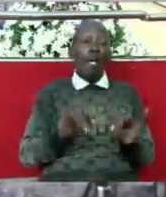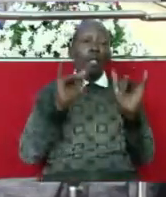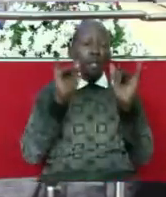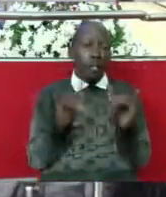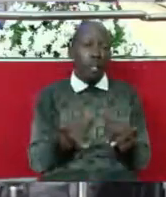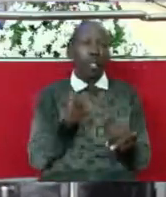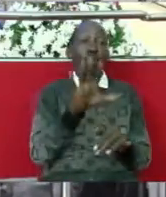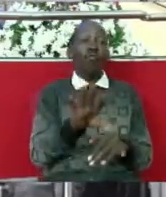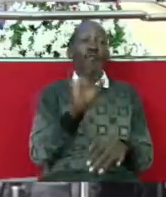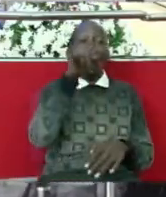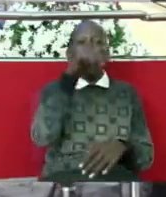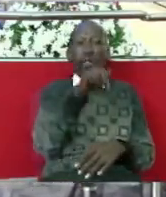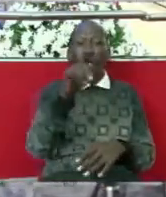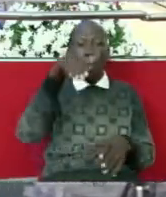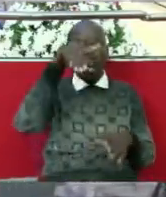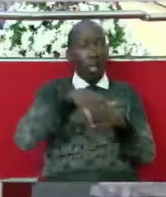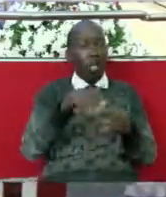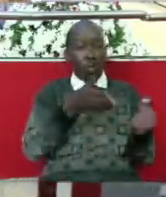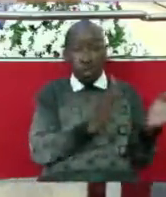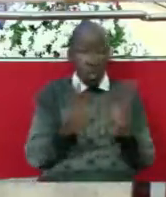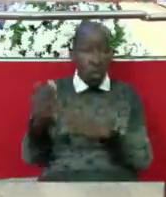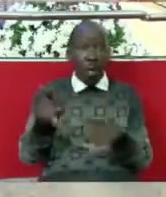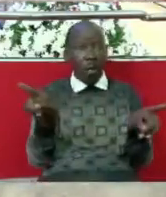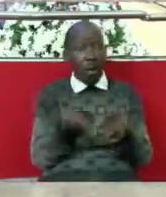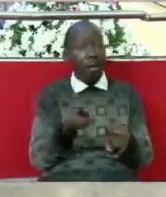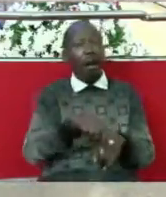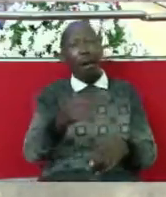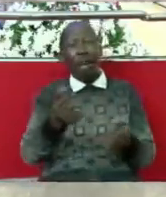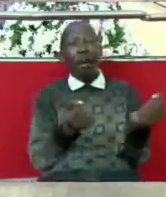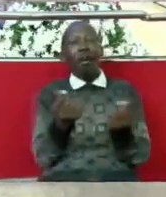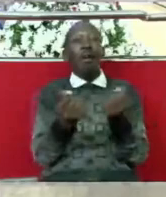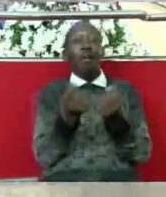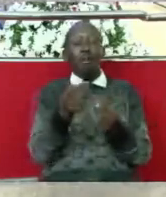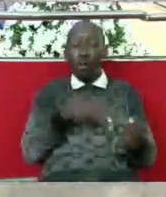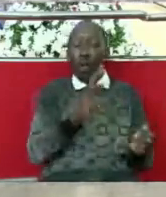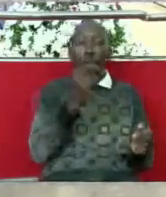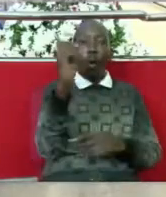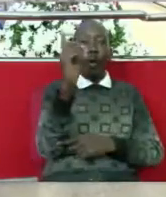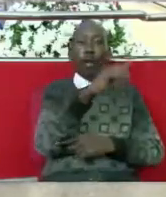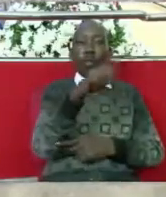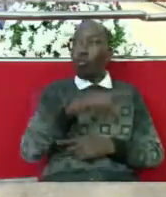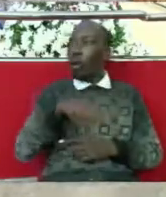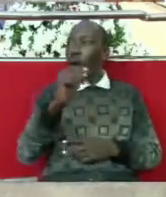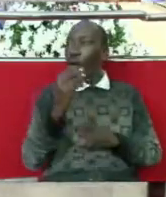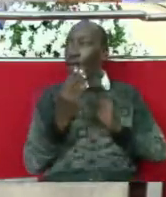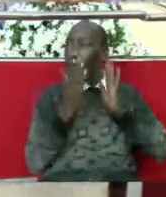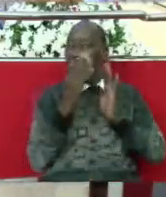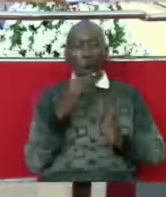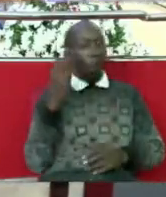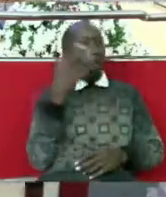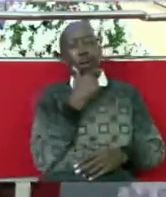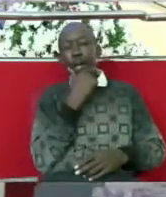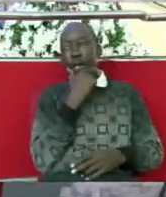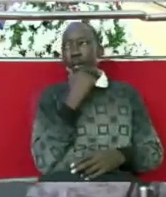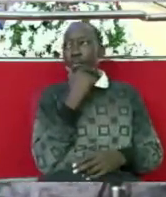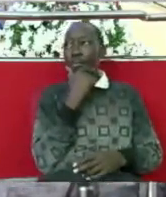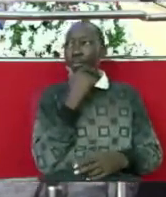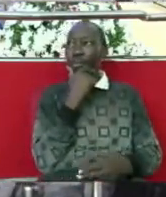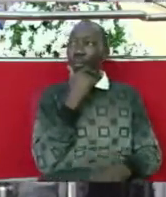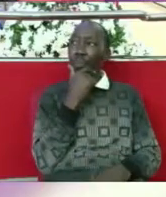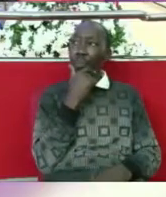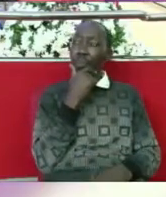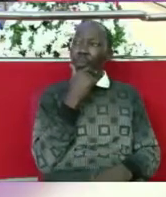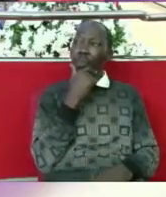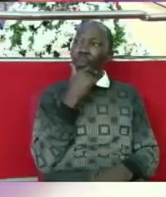find yourselves in the streets like some vehicles. One day we went for a mission and I'm winding up. We went for a mission. Kama wakati